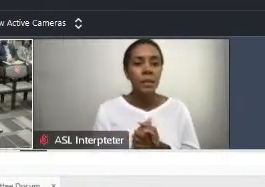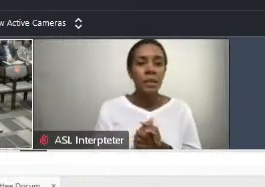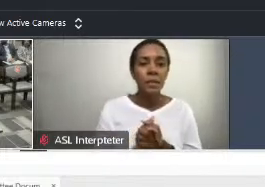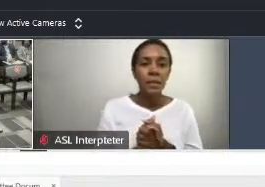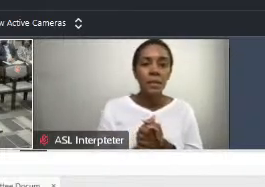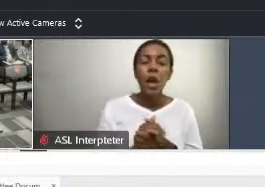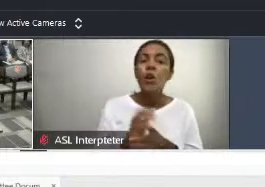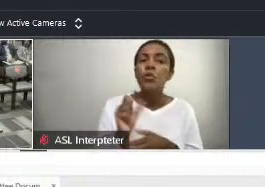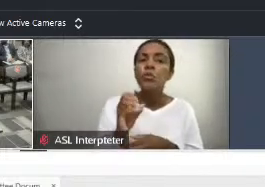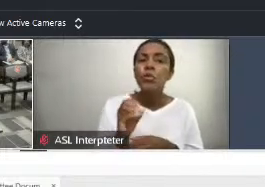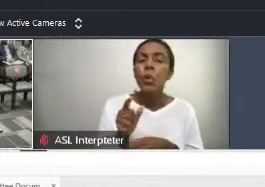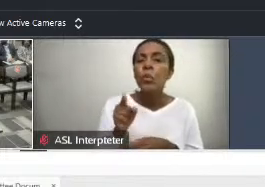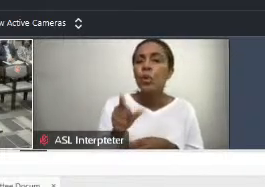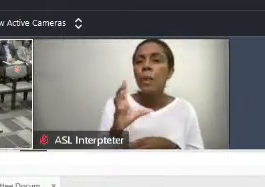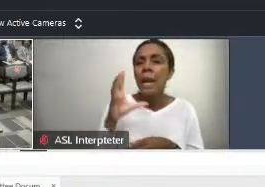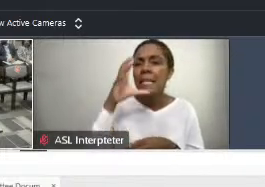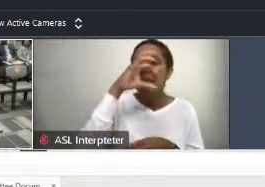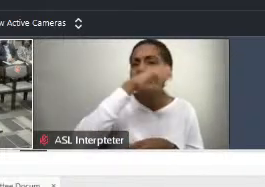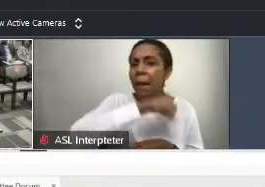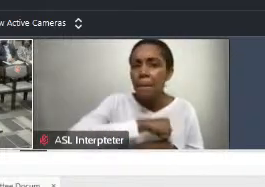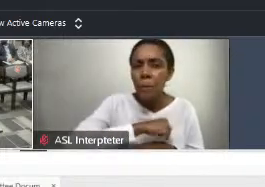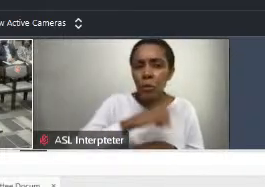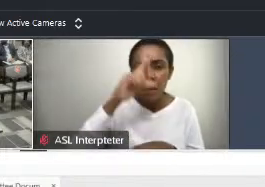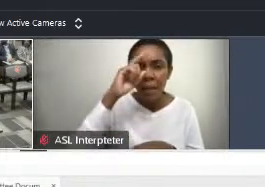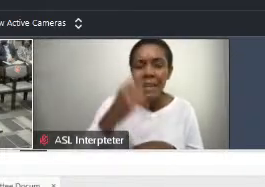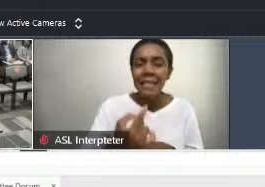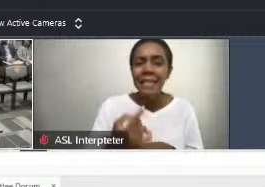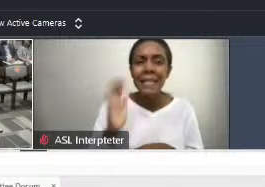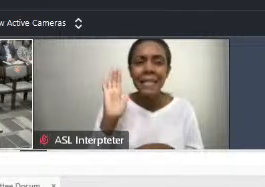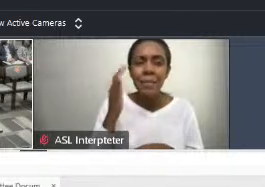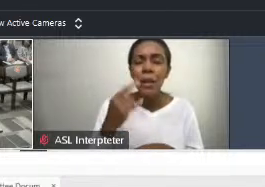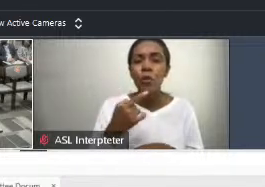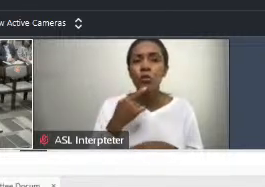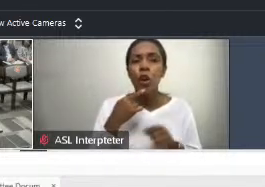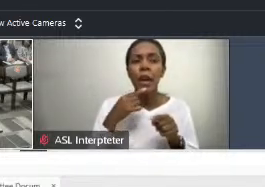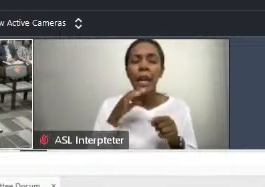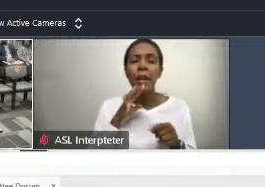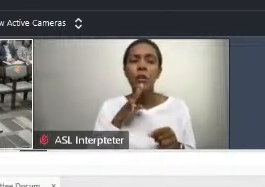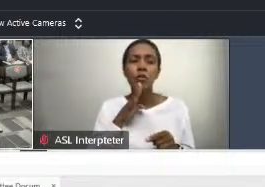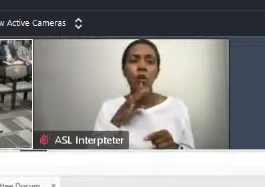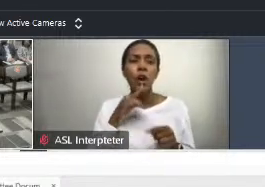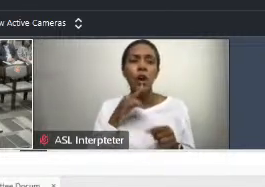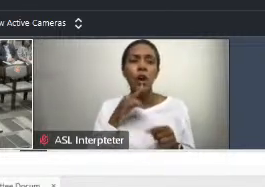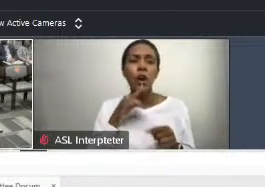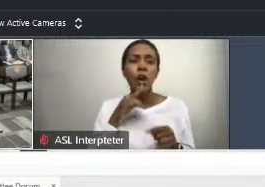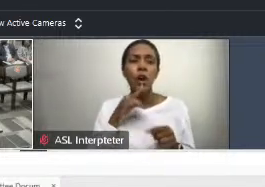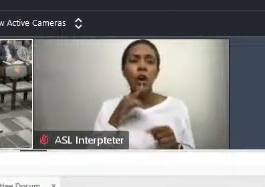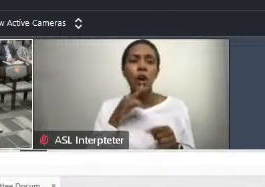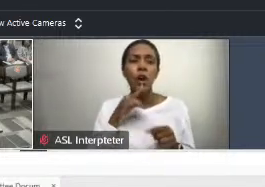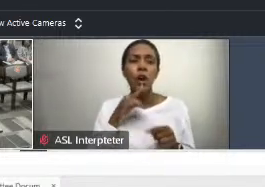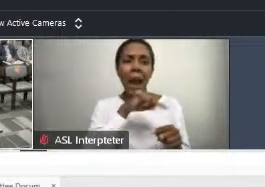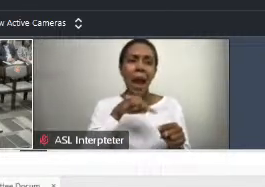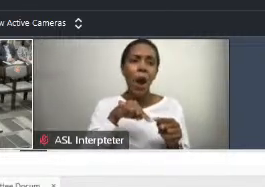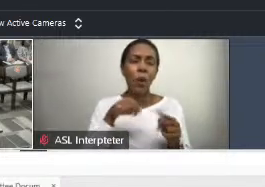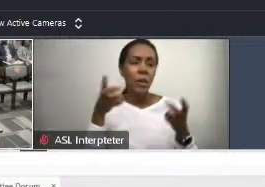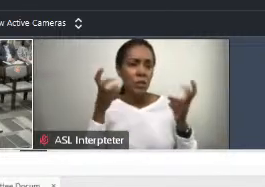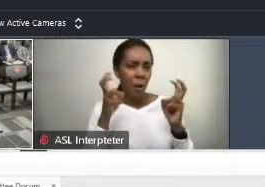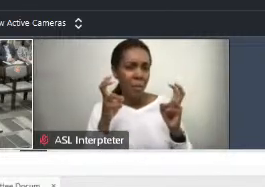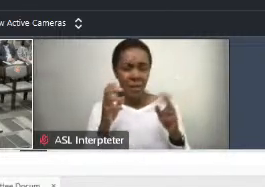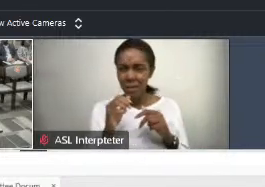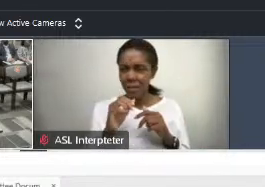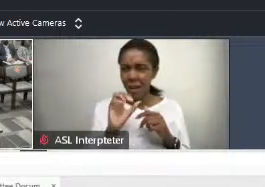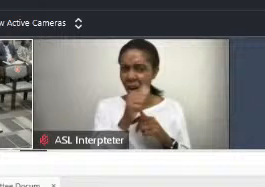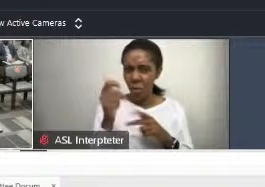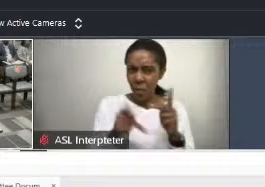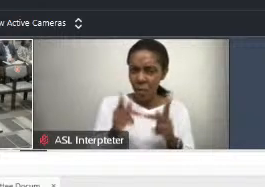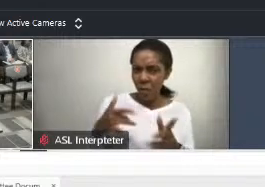making an assumption. I know something because it seems like you're talking around a topic. Am I the only one getting that impression?